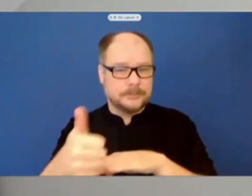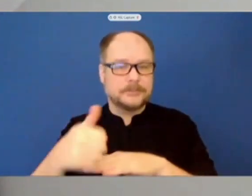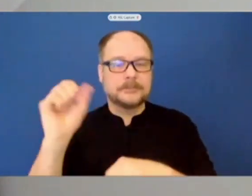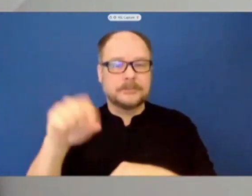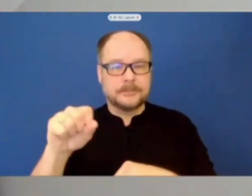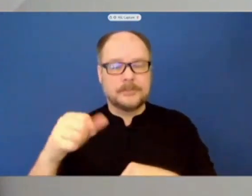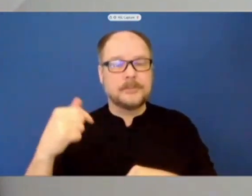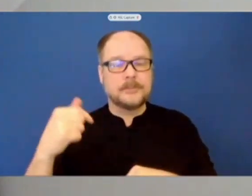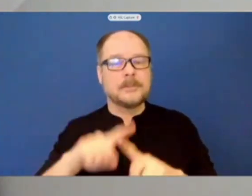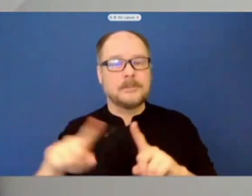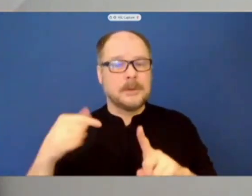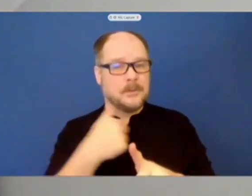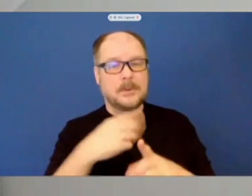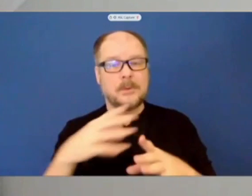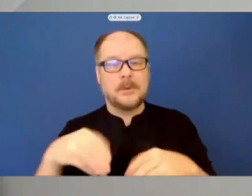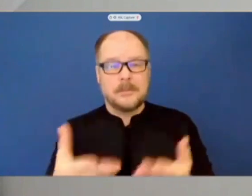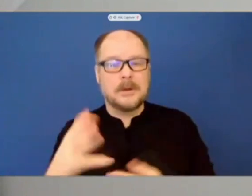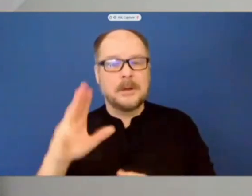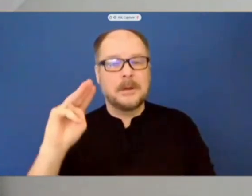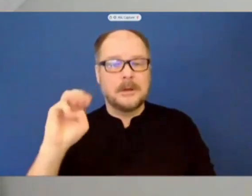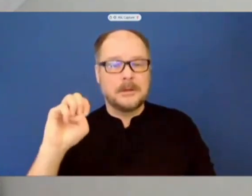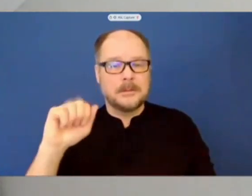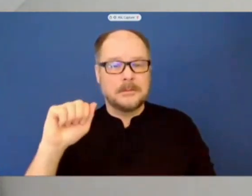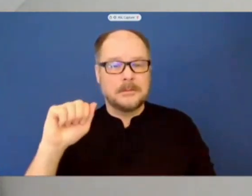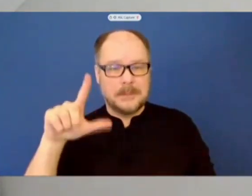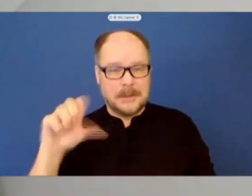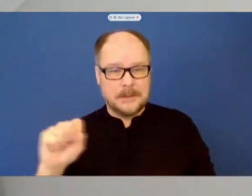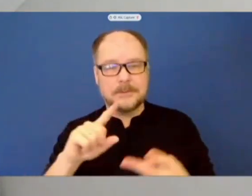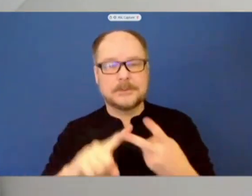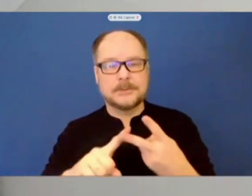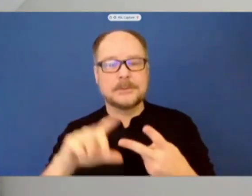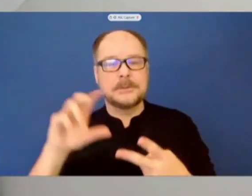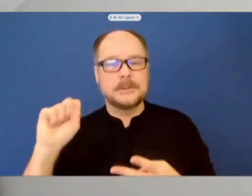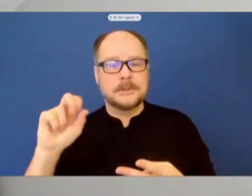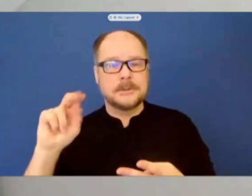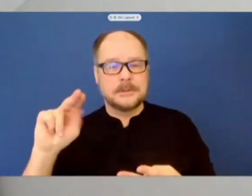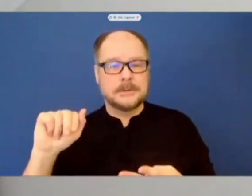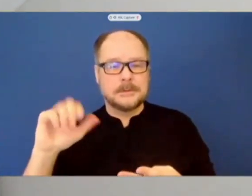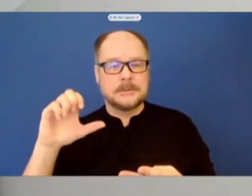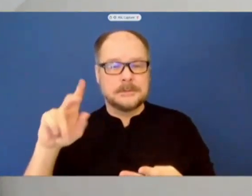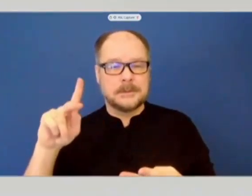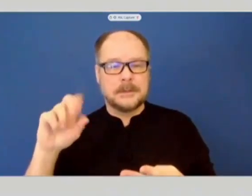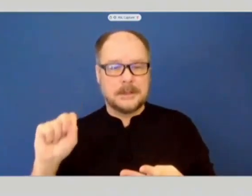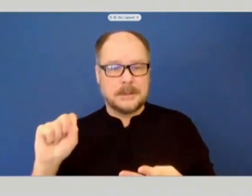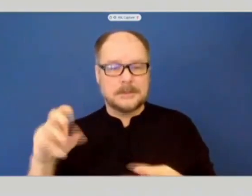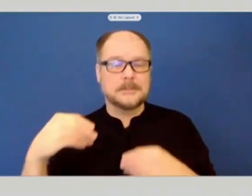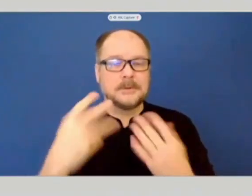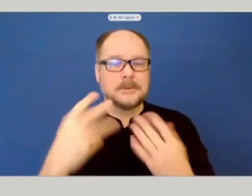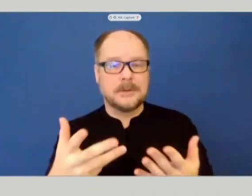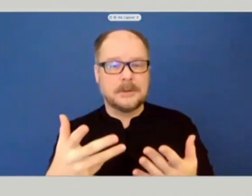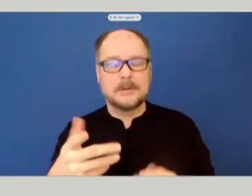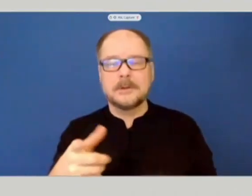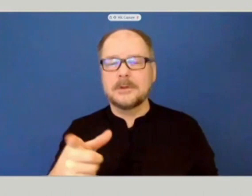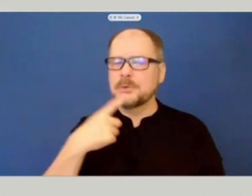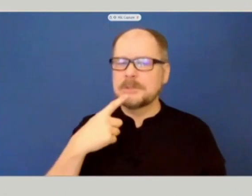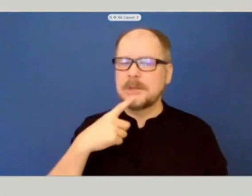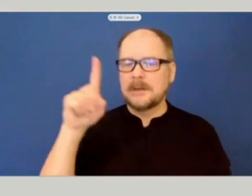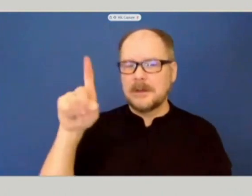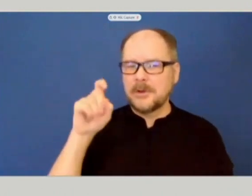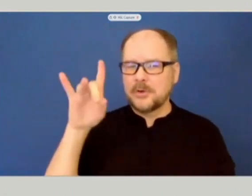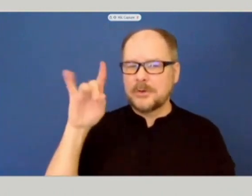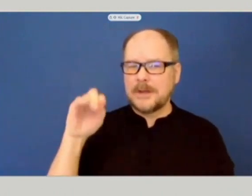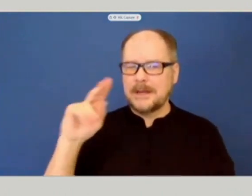have meals and snacks available for folks. So 180 people are interested, but there are